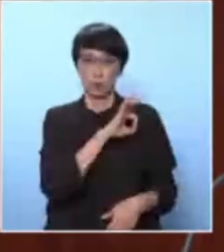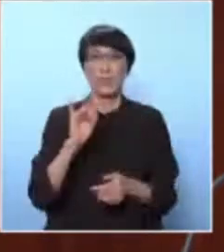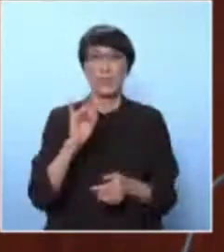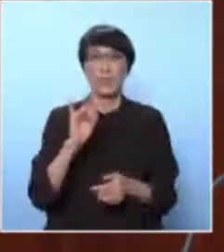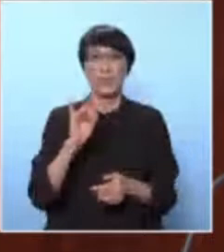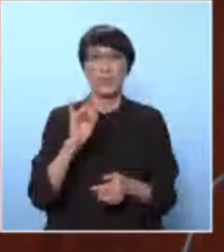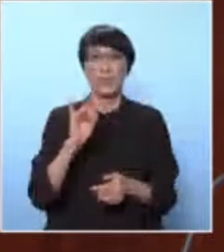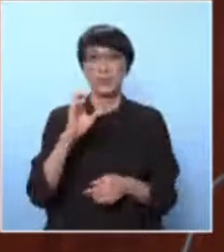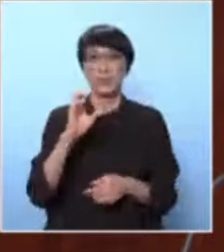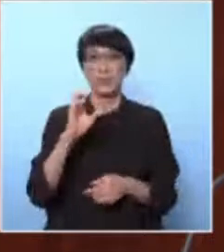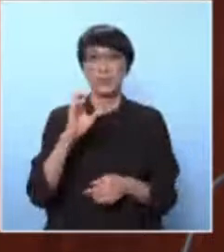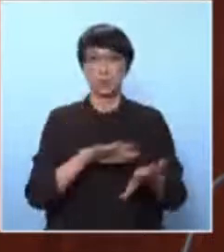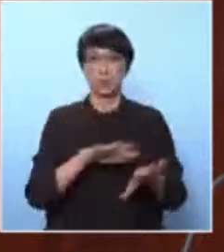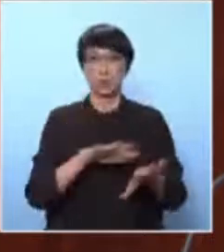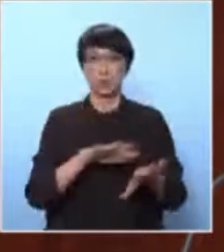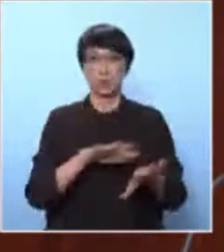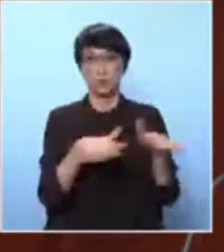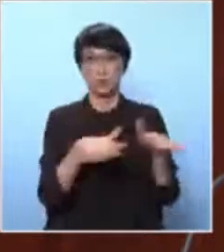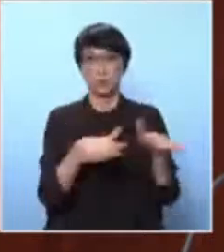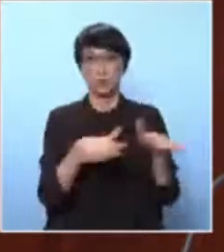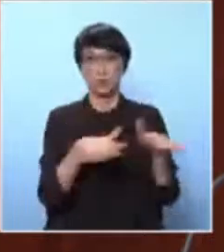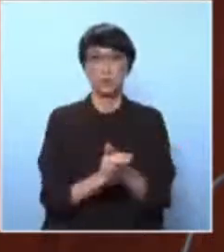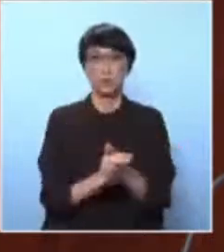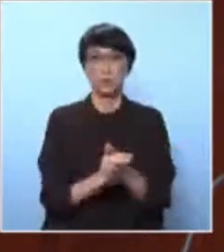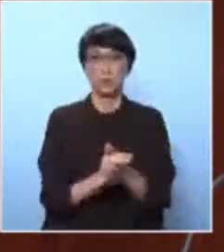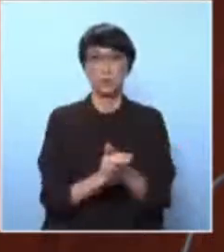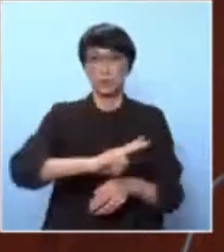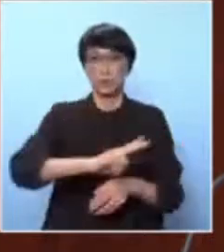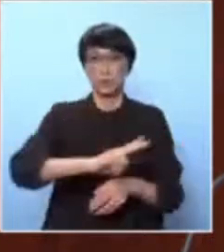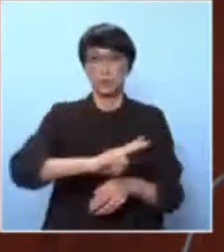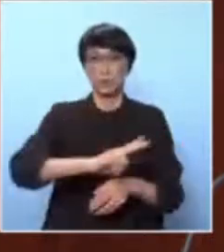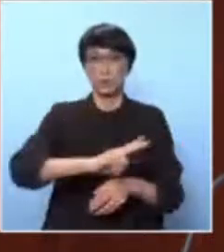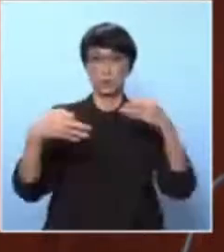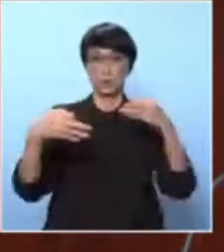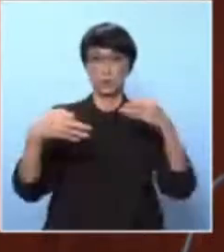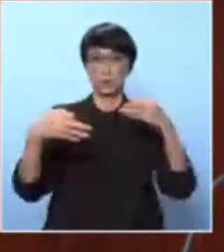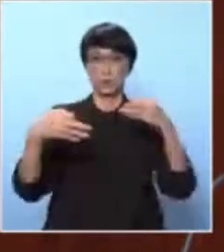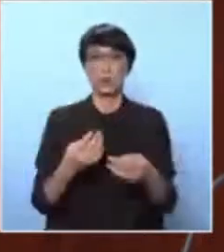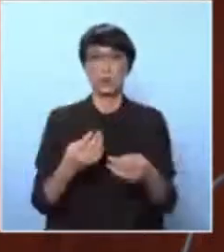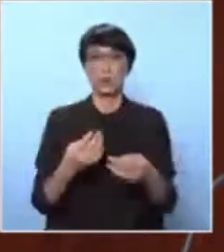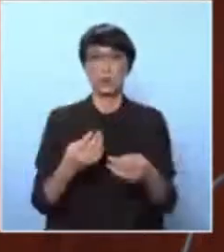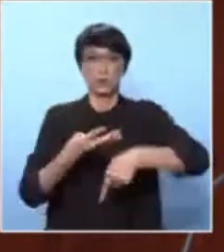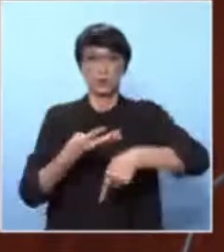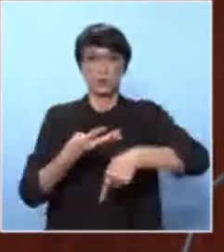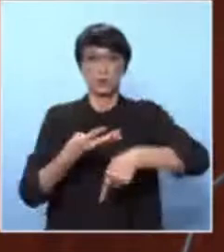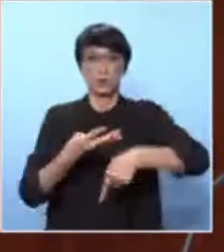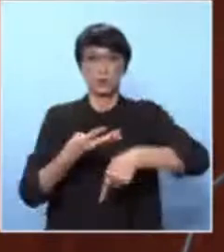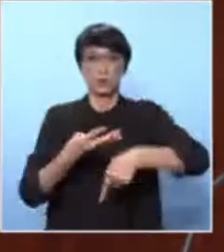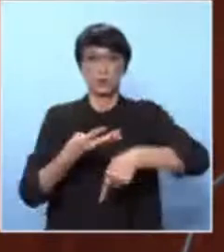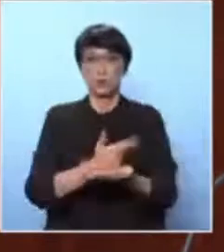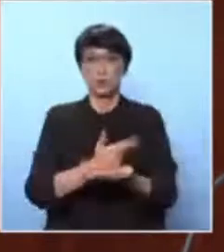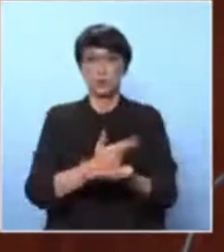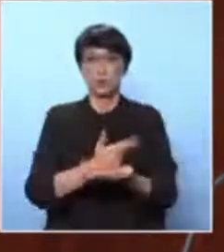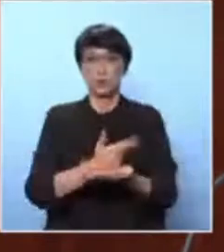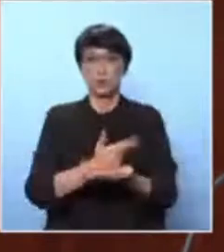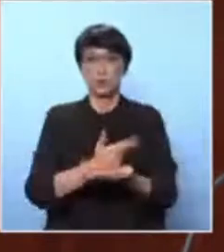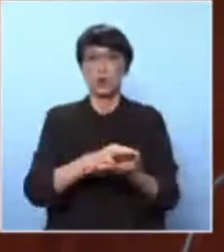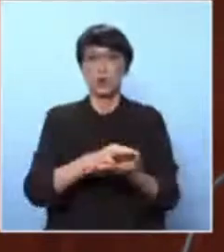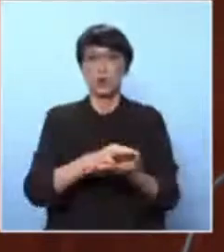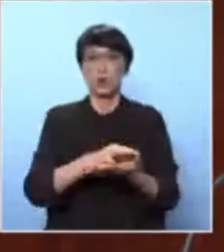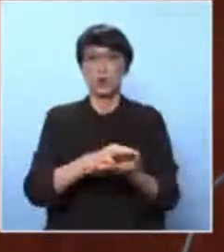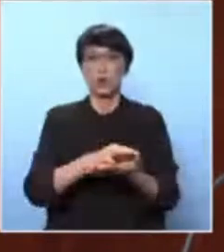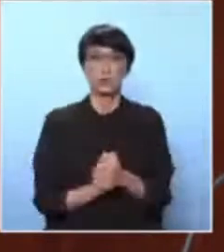Maritime Council, or BIMCO's, Global Standard Maritime Contracts, and is among the leading cities in the world for maritime